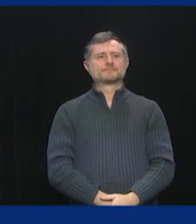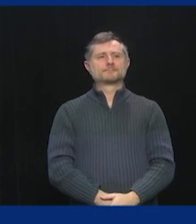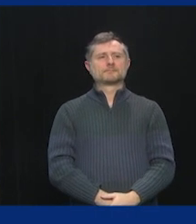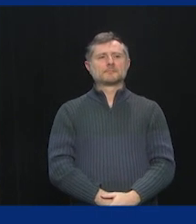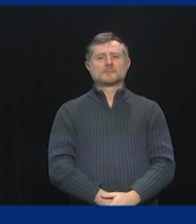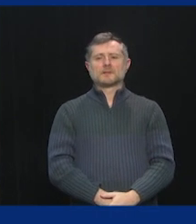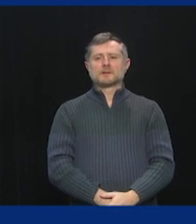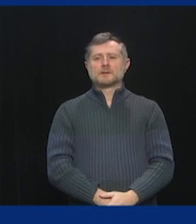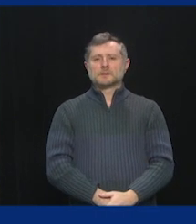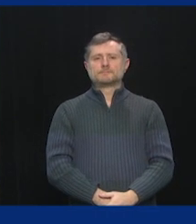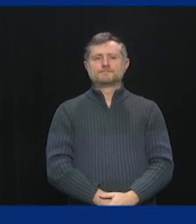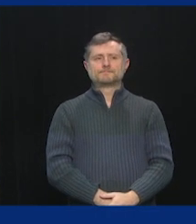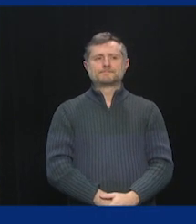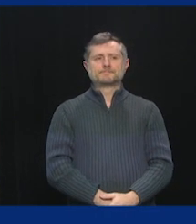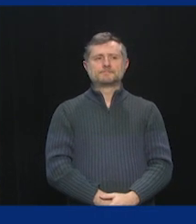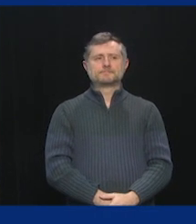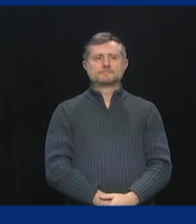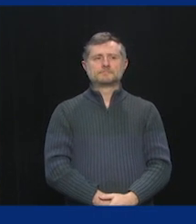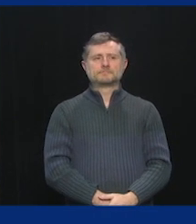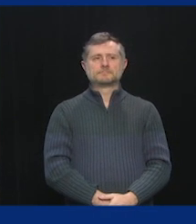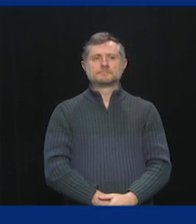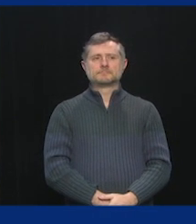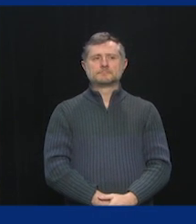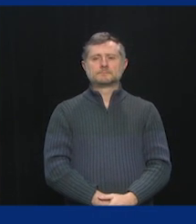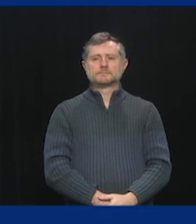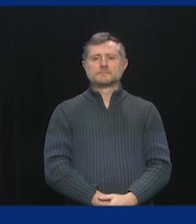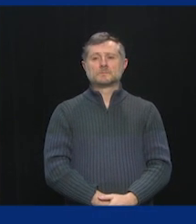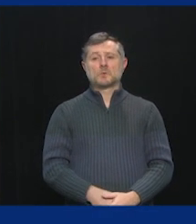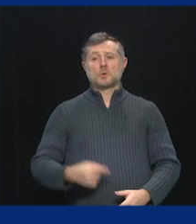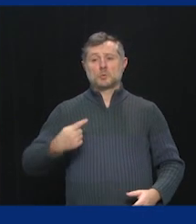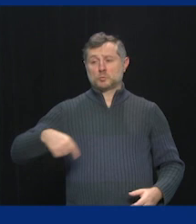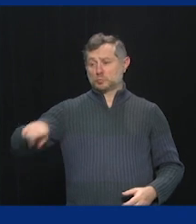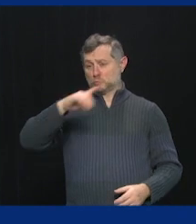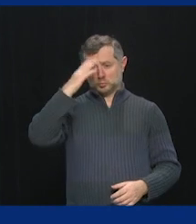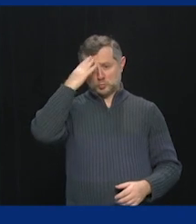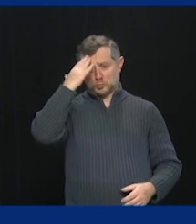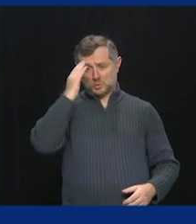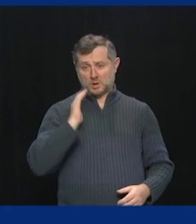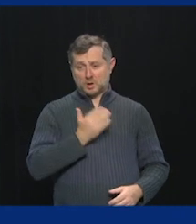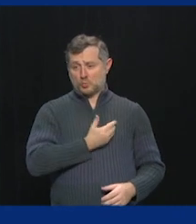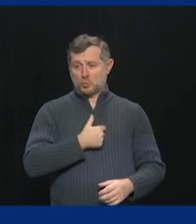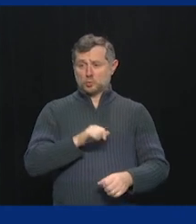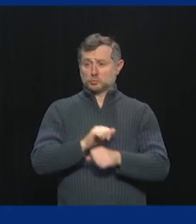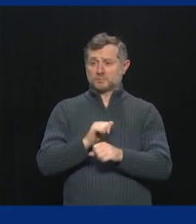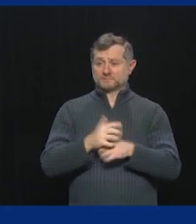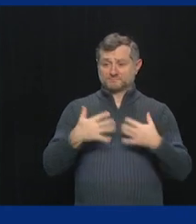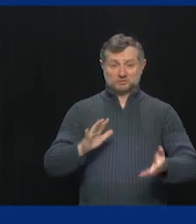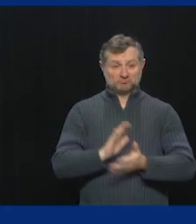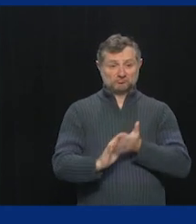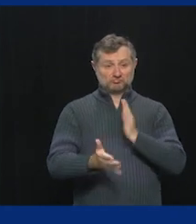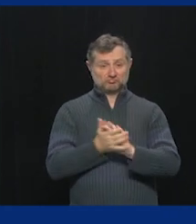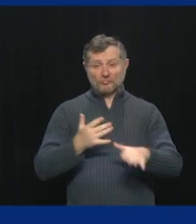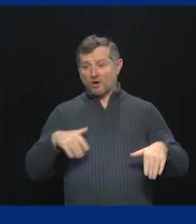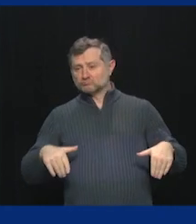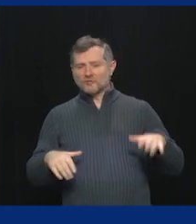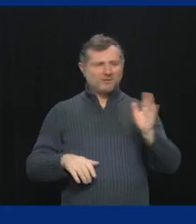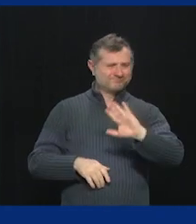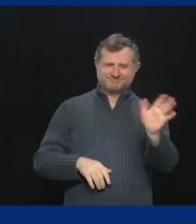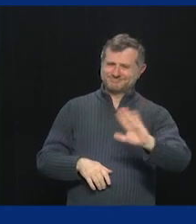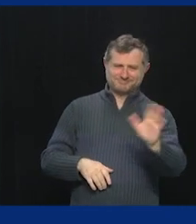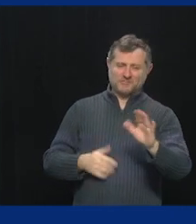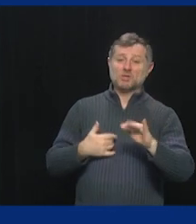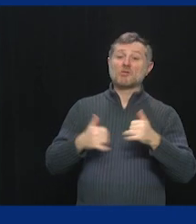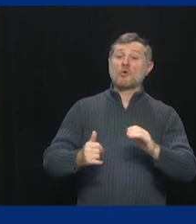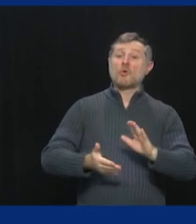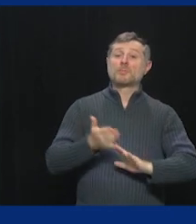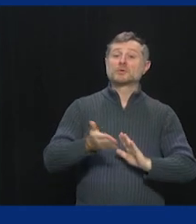to know that the response to the disaster is not over. We continue to have the Operations Center open 24/7